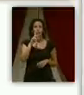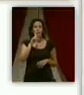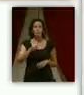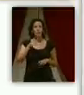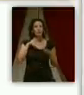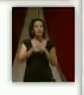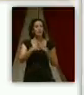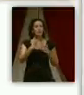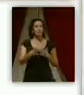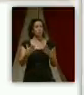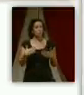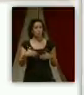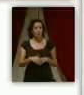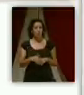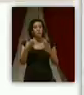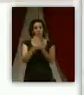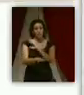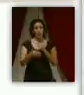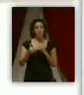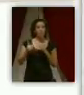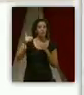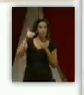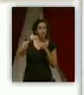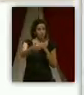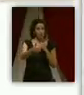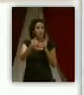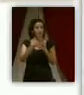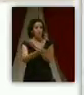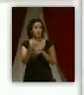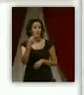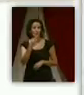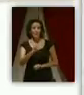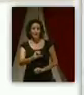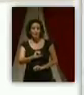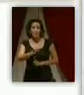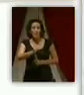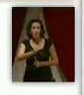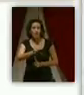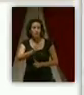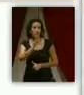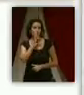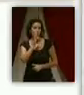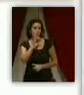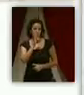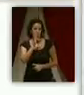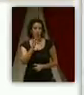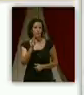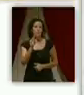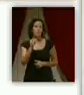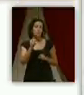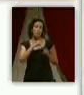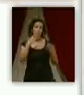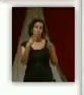far. People aren't taking accessibility seriously. We still have a long way to go, one